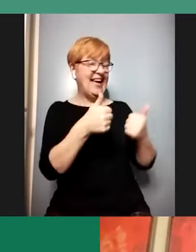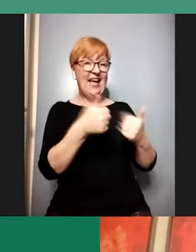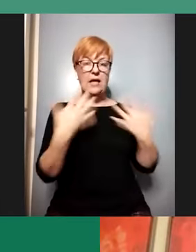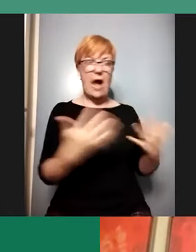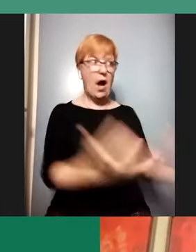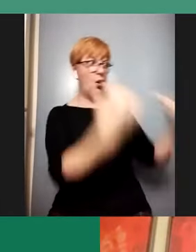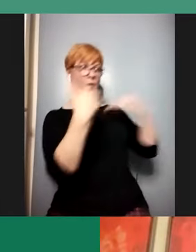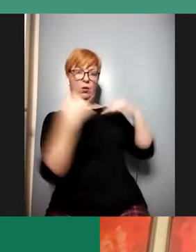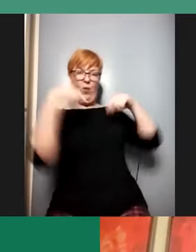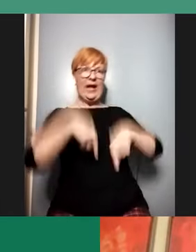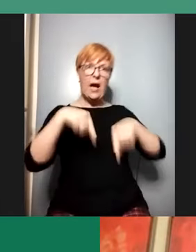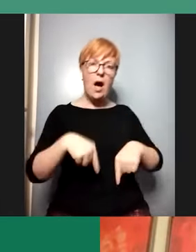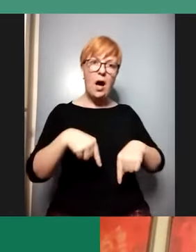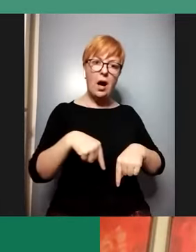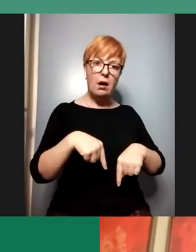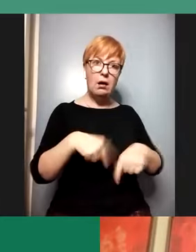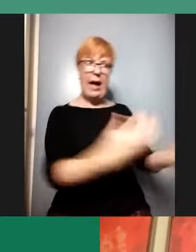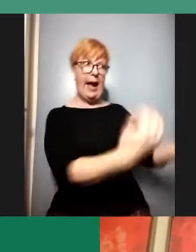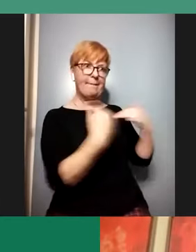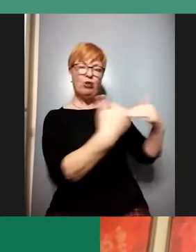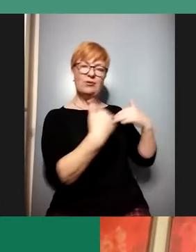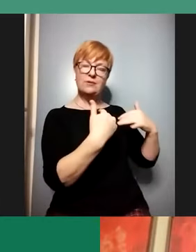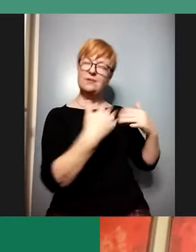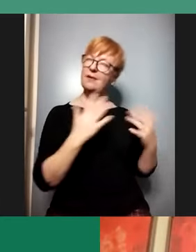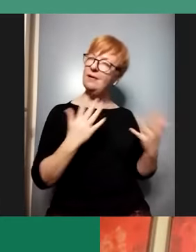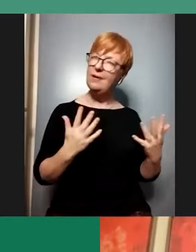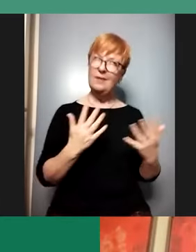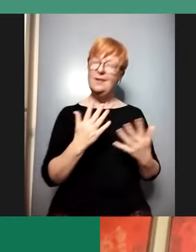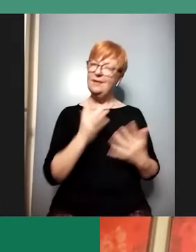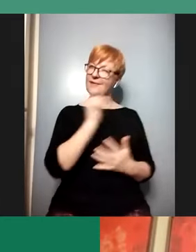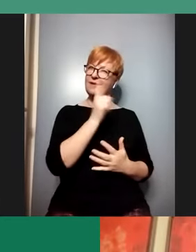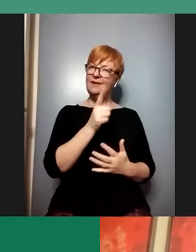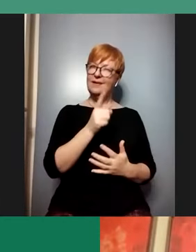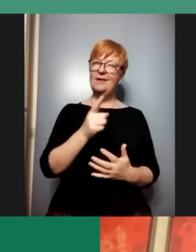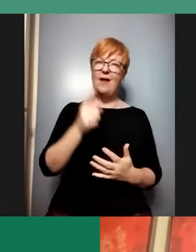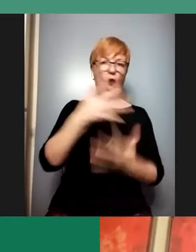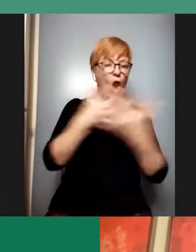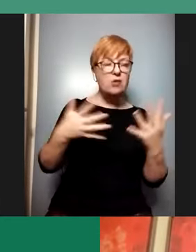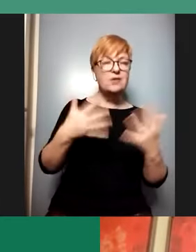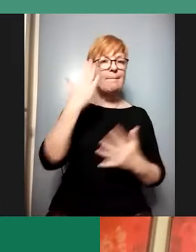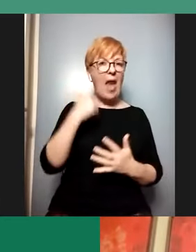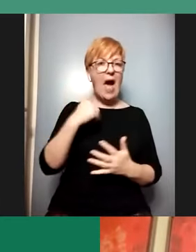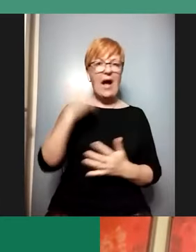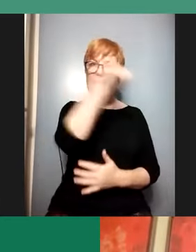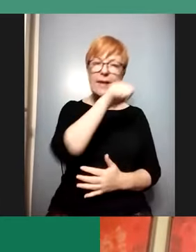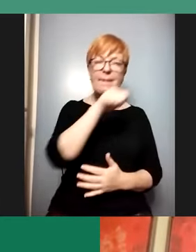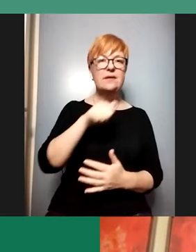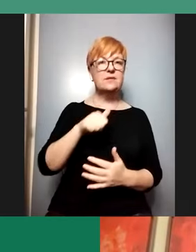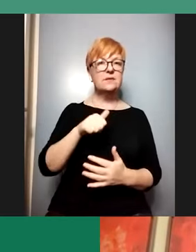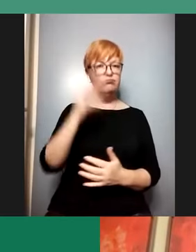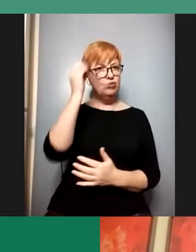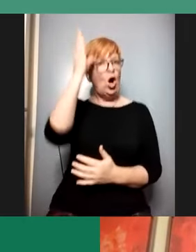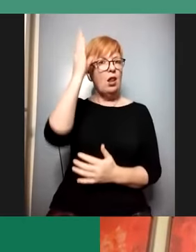become immigrants, you know? So I think it's iconic for that reason. I think a lot of scholars and Black academics have seen it for that.